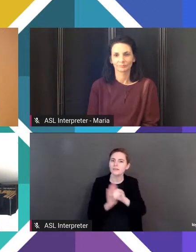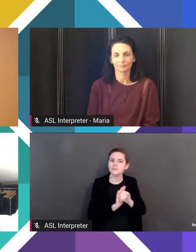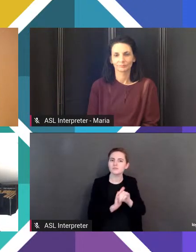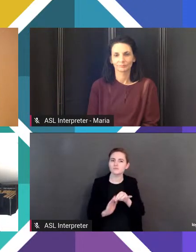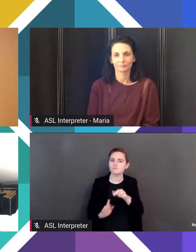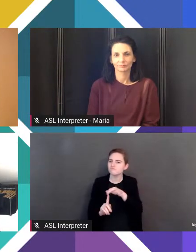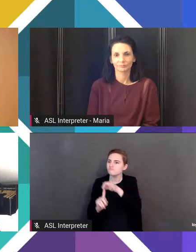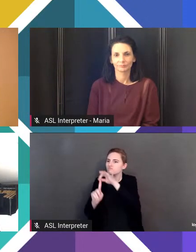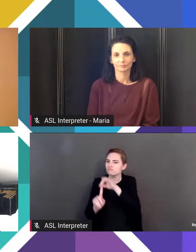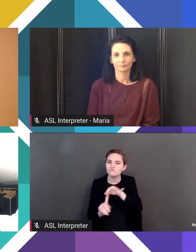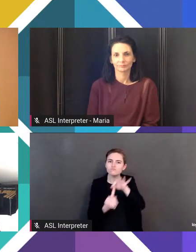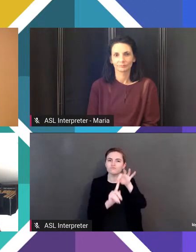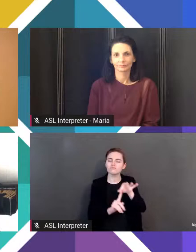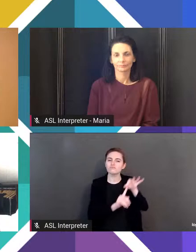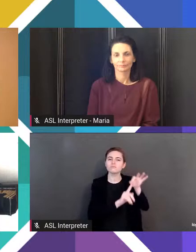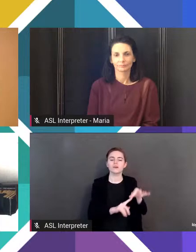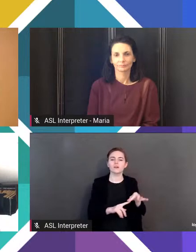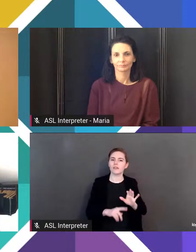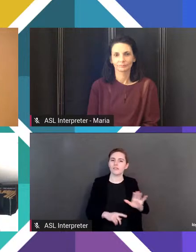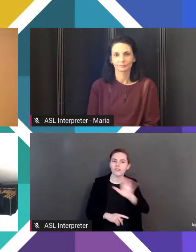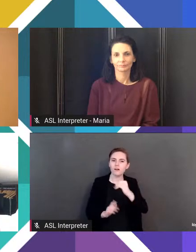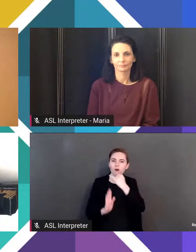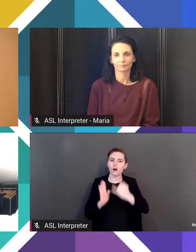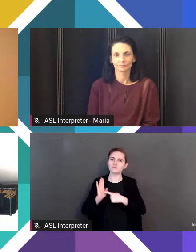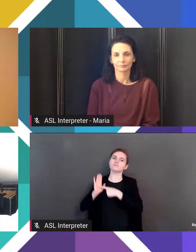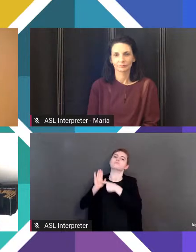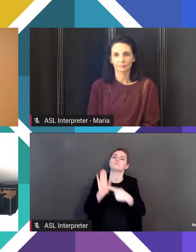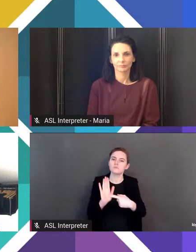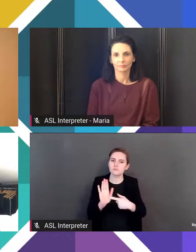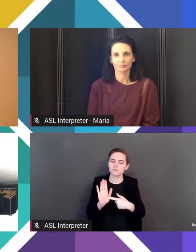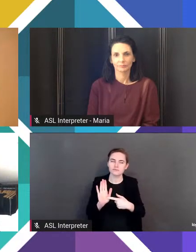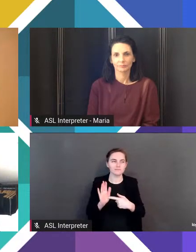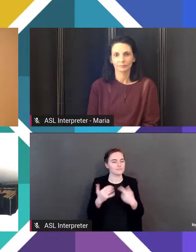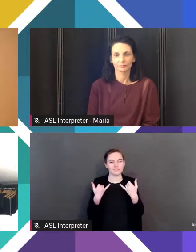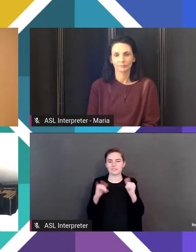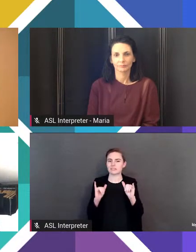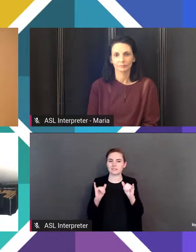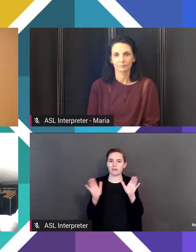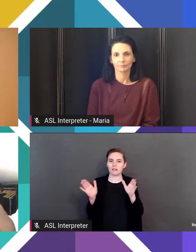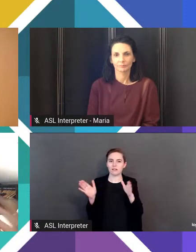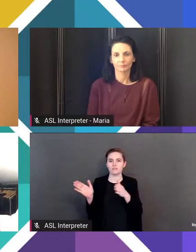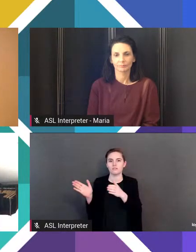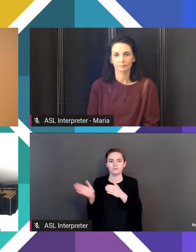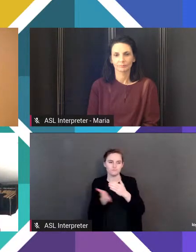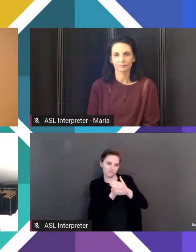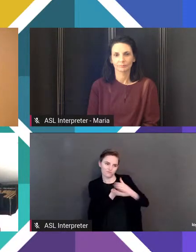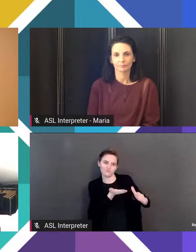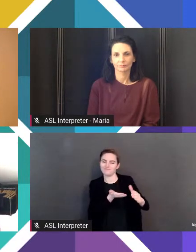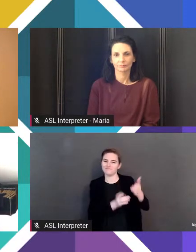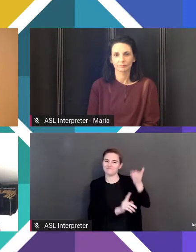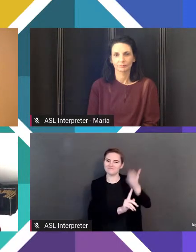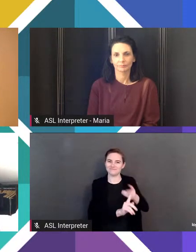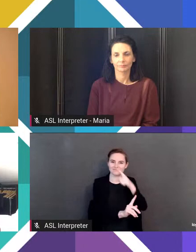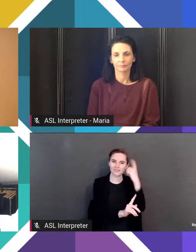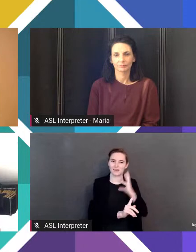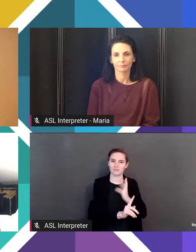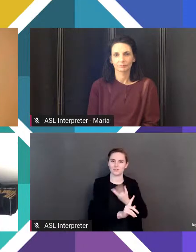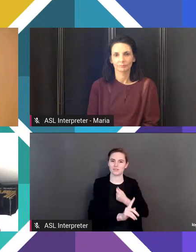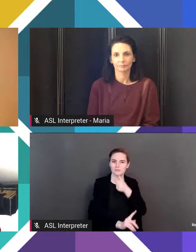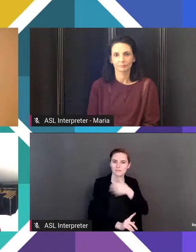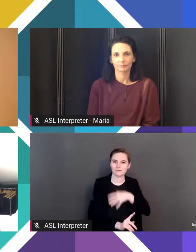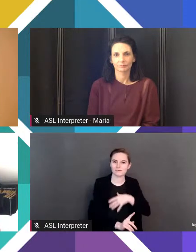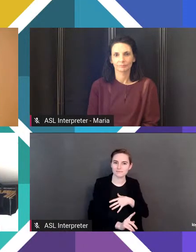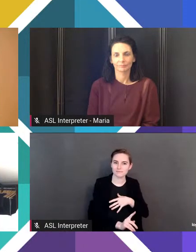their artistry. And she was still being, you know, siloed and pushed to the side, and which led her to then create the House of